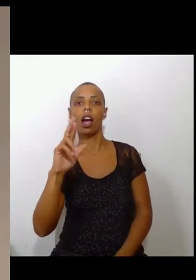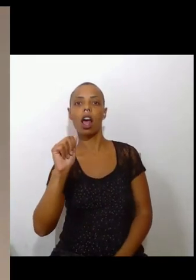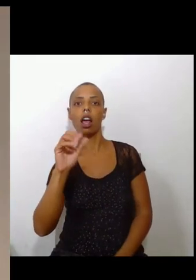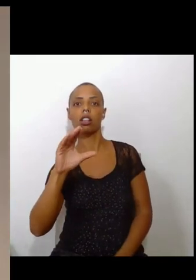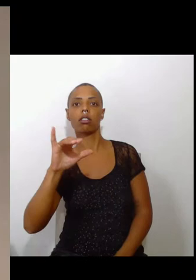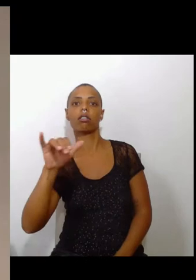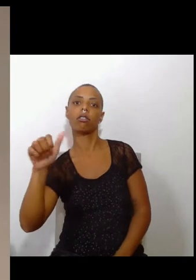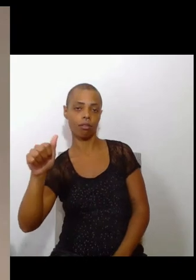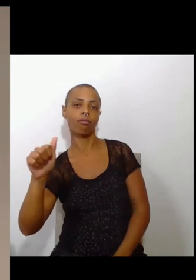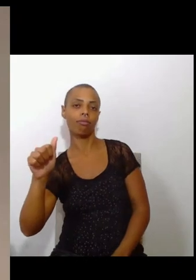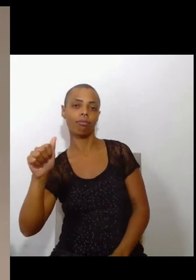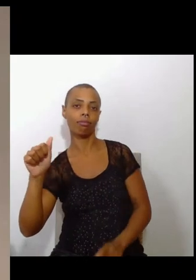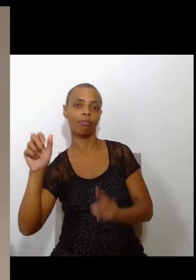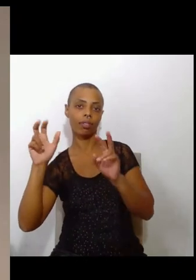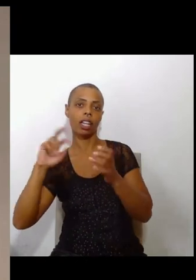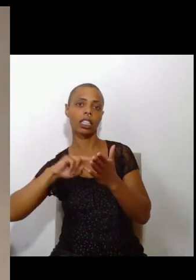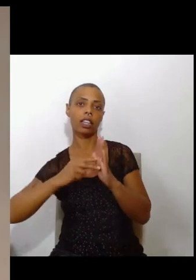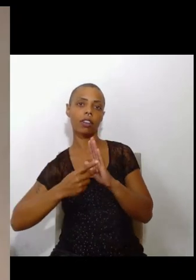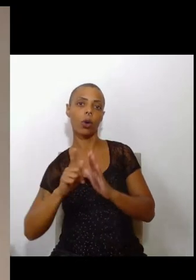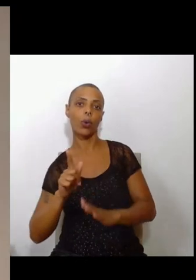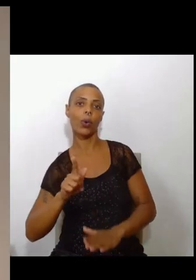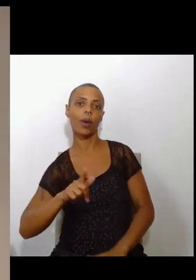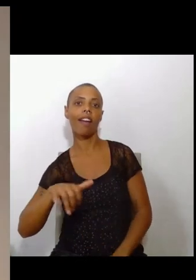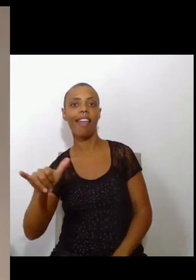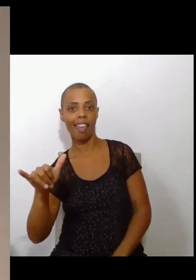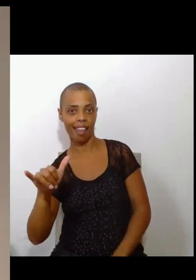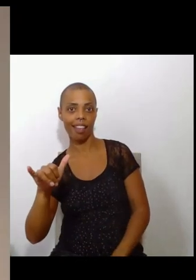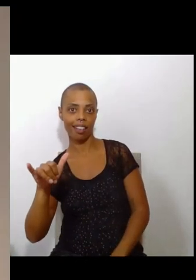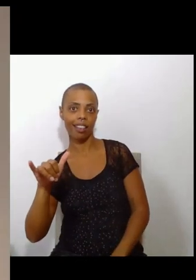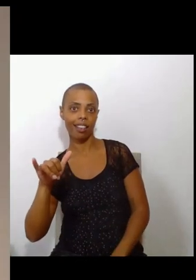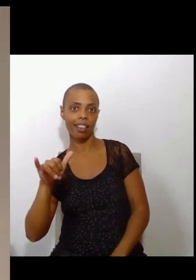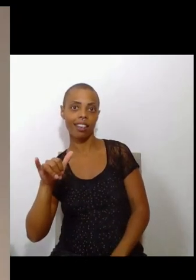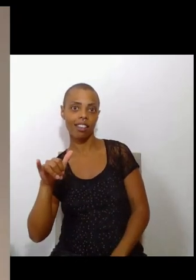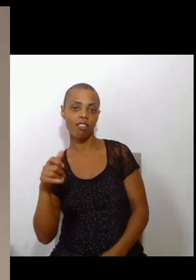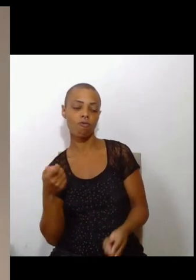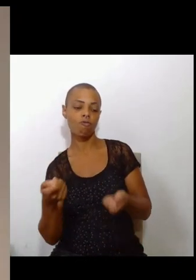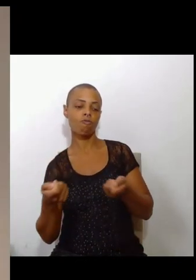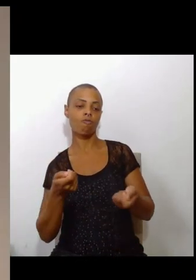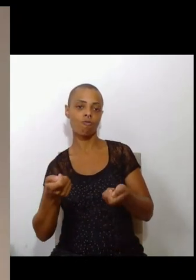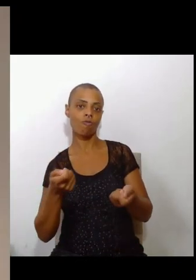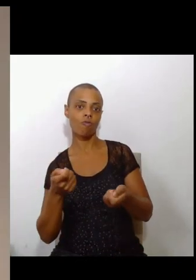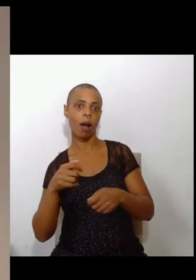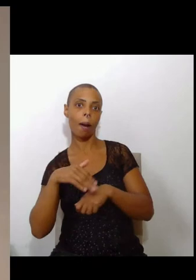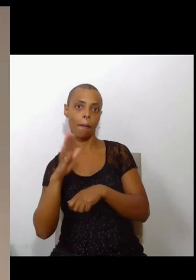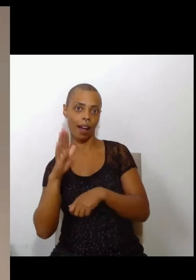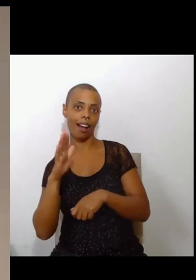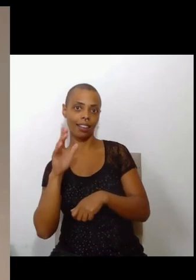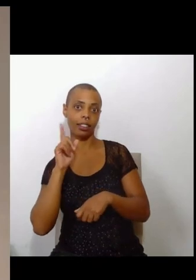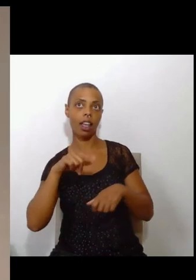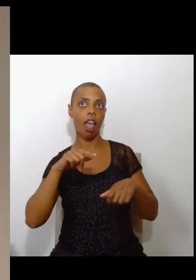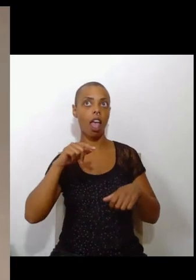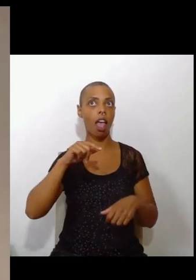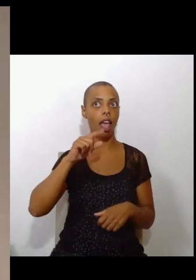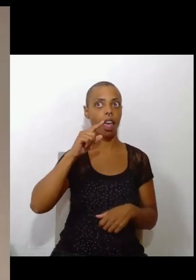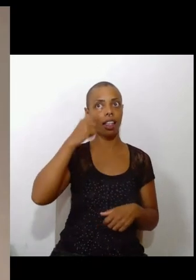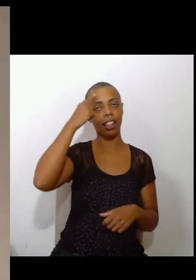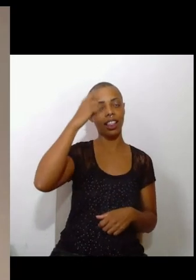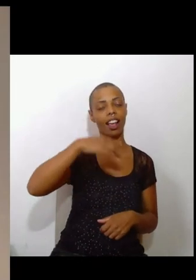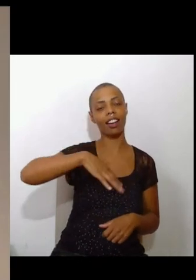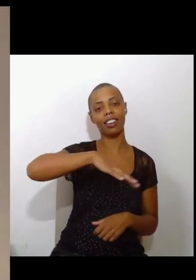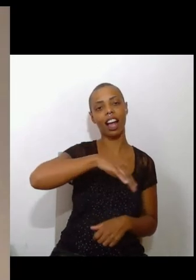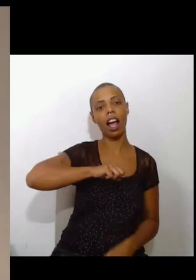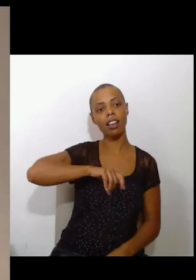and puto Gracia and that is a word that refers to the domination